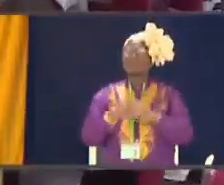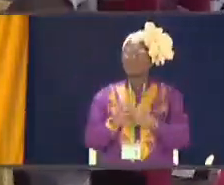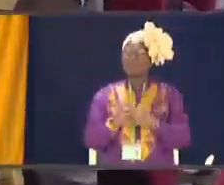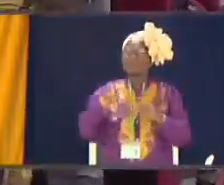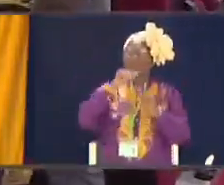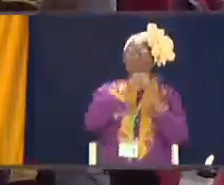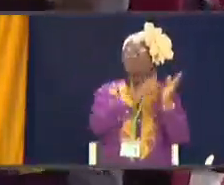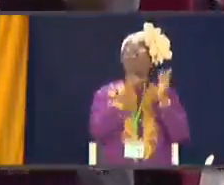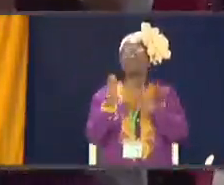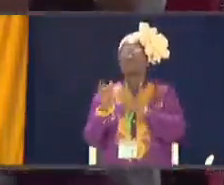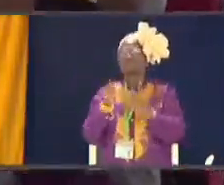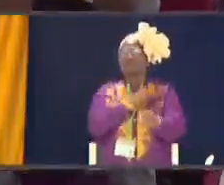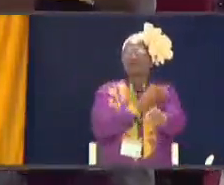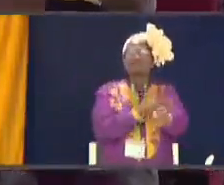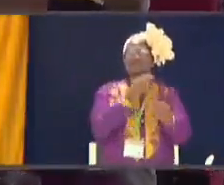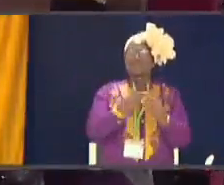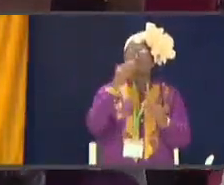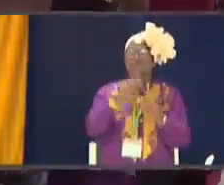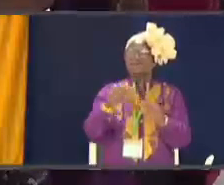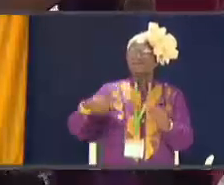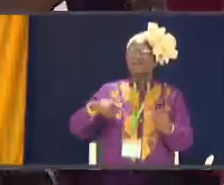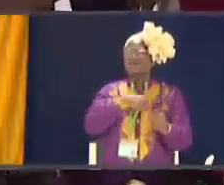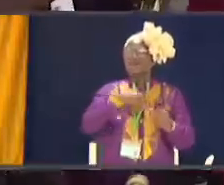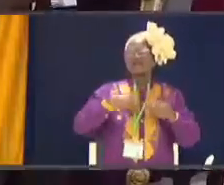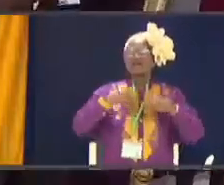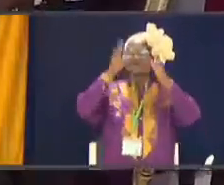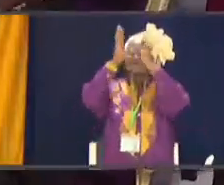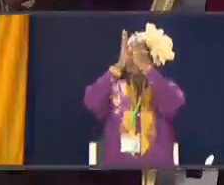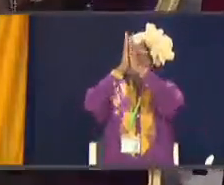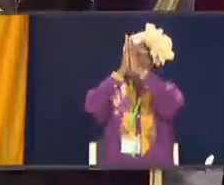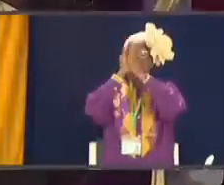In Jesus' mighty name, we have prayed.